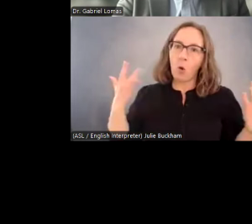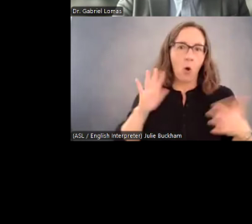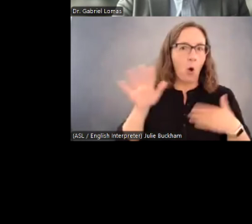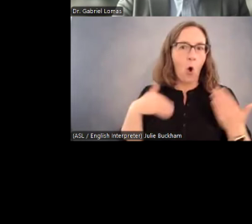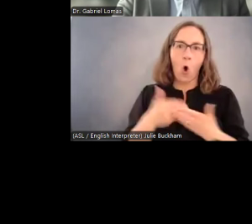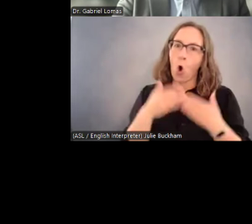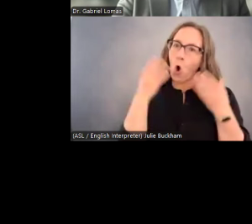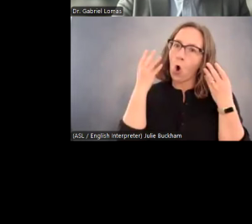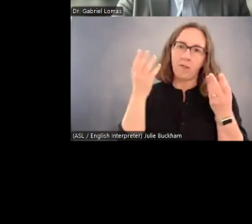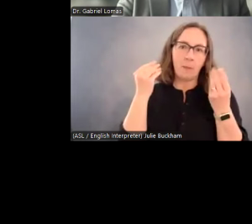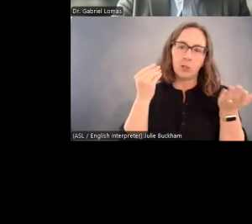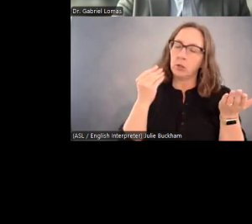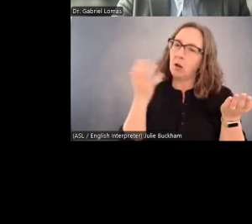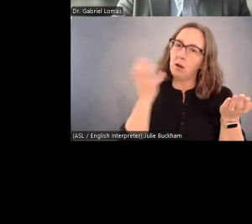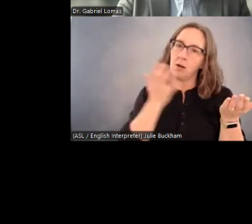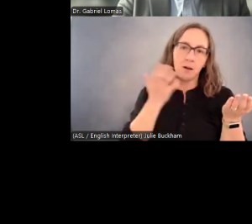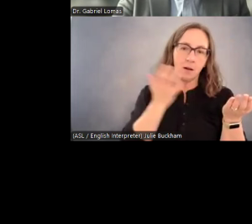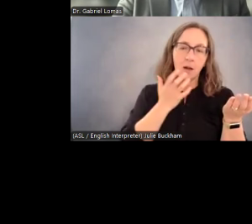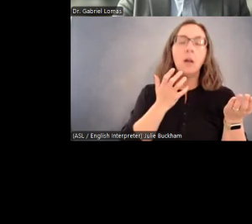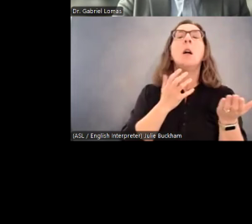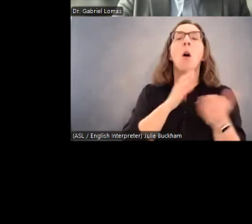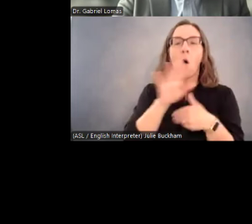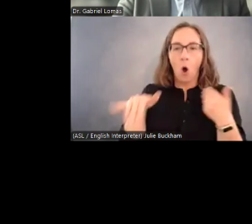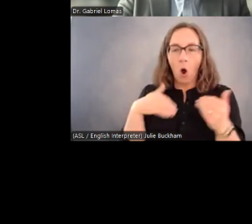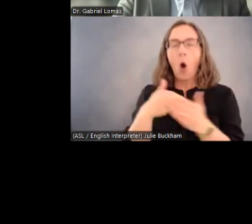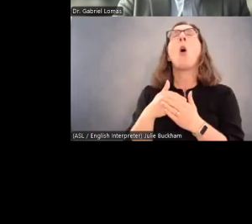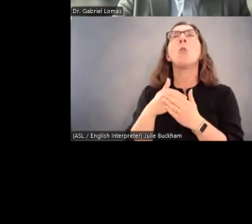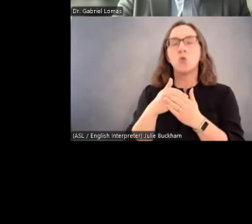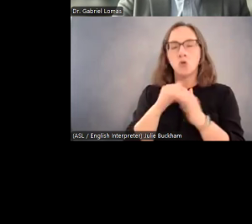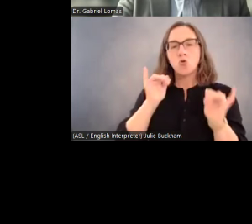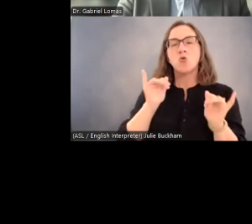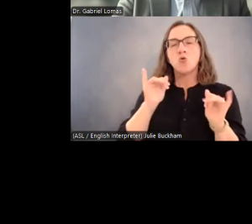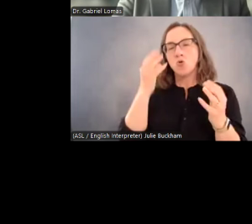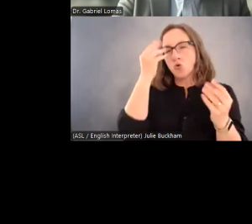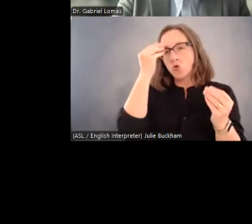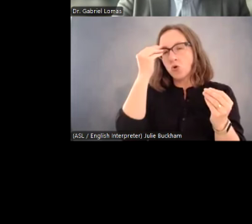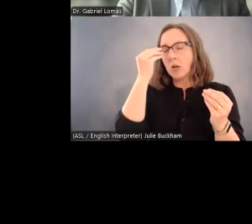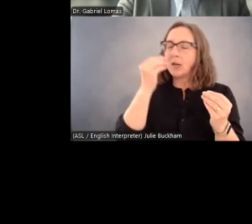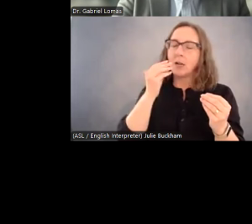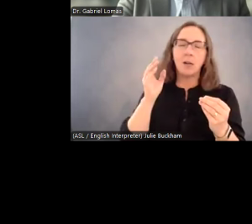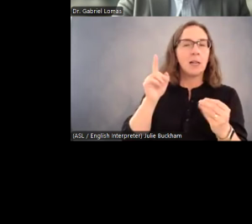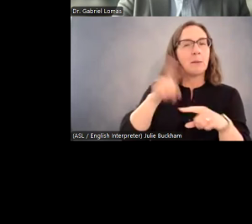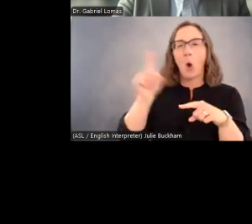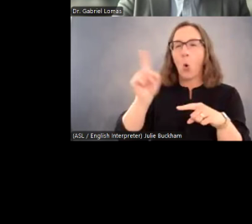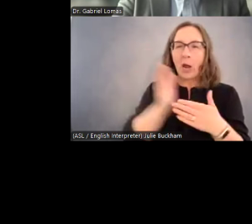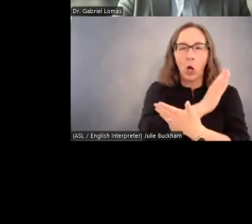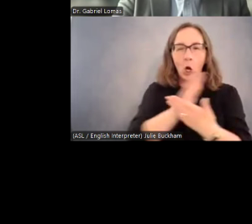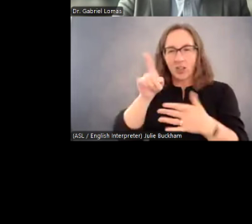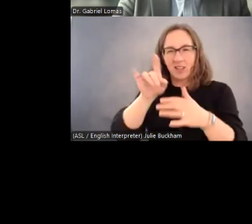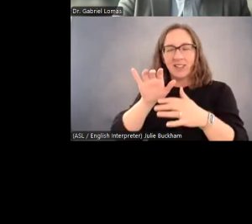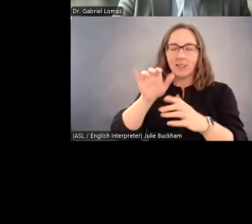that you presented, and it gives us all a lot to think about. No matter where we are within the system, we can all be working harder